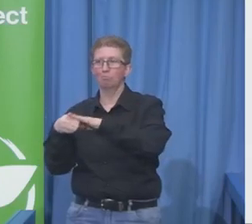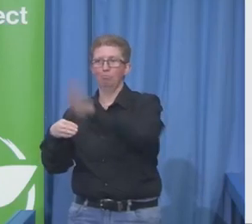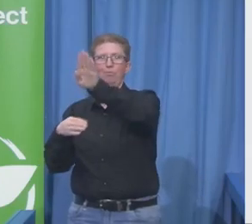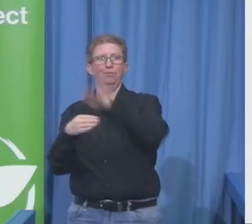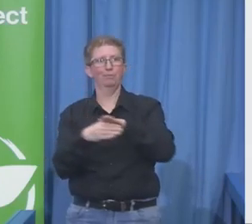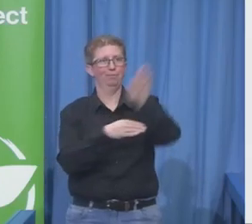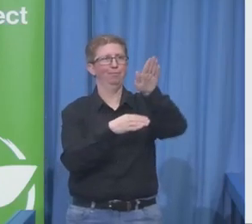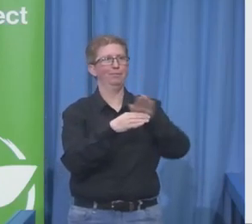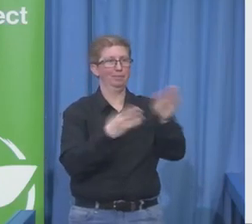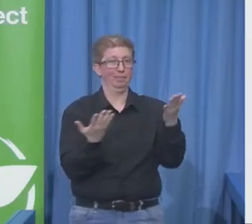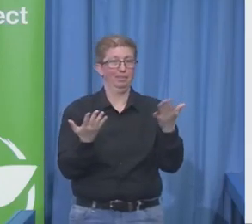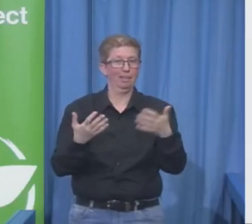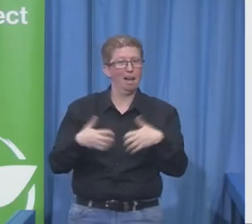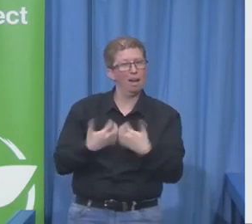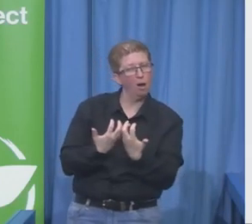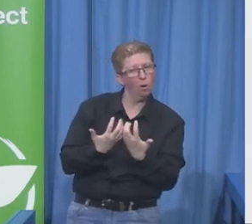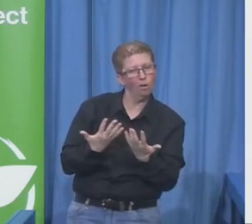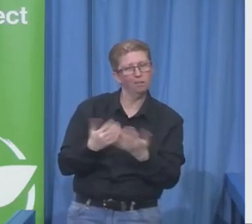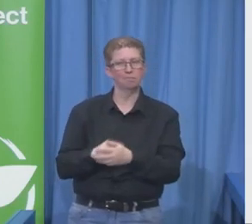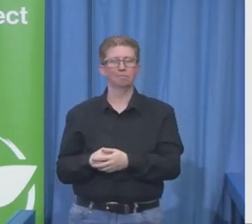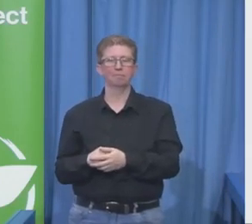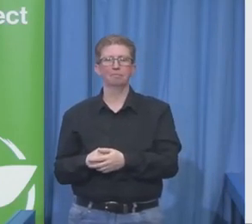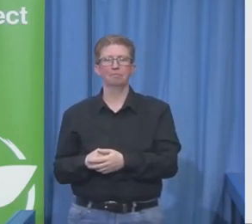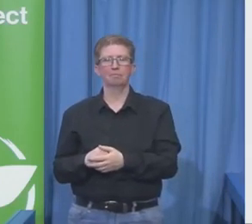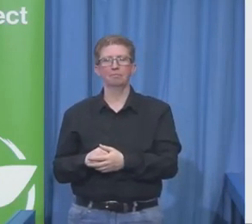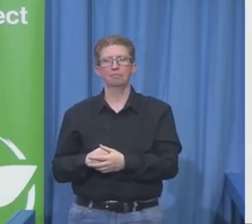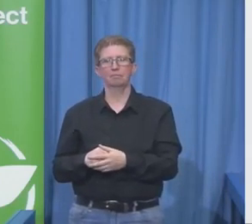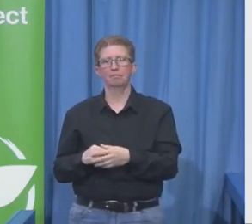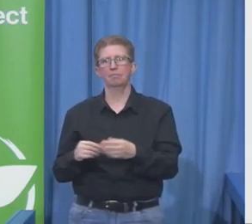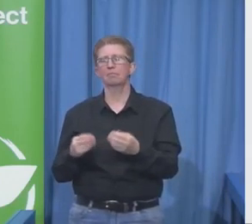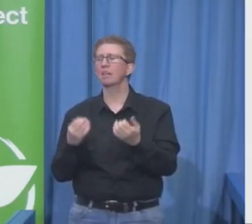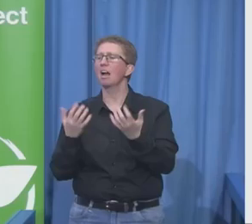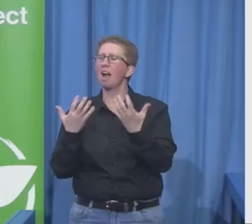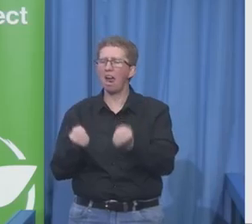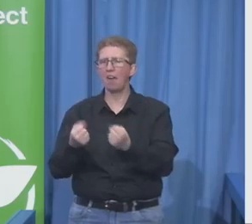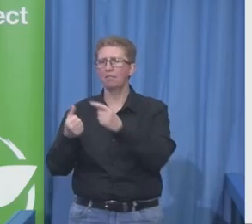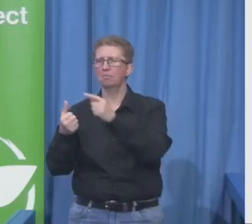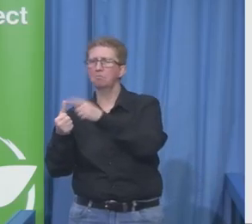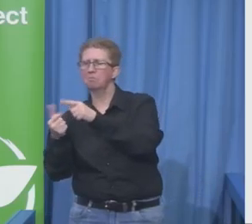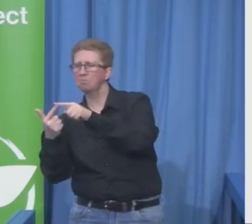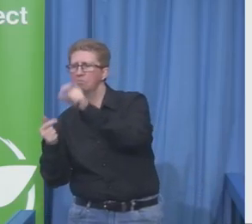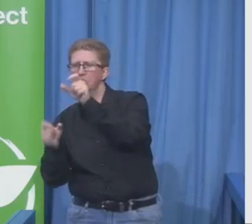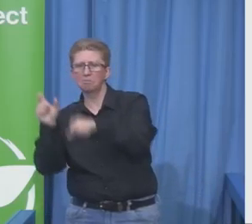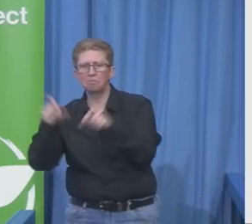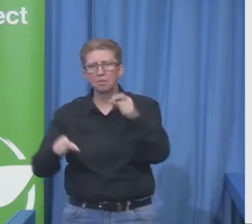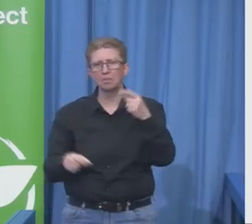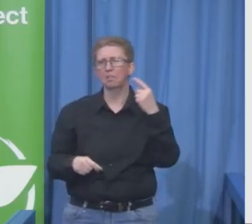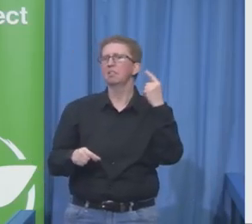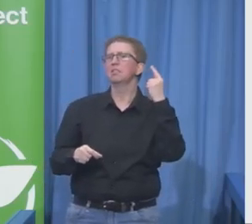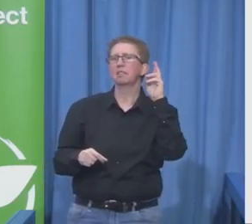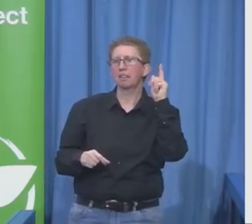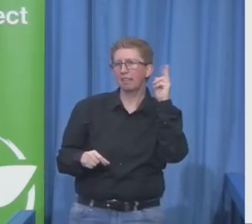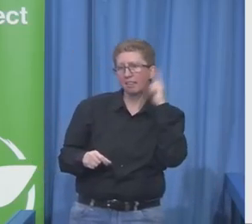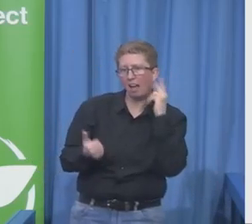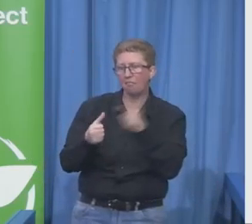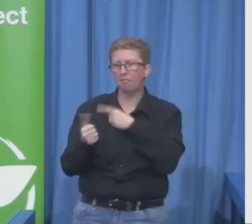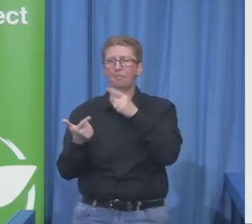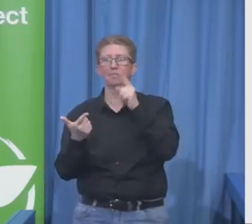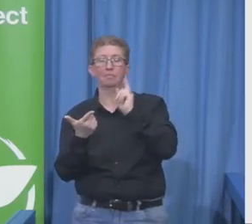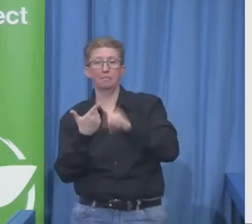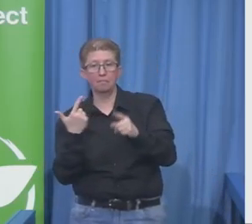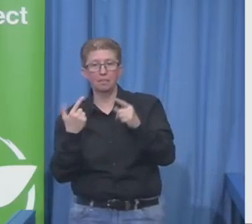hearing impaired and visually impaired. They were hired from various schools and they are now holding managerial positions